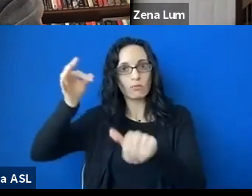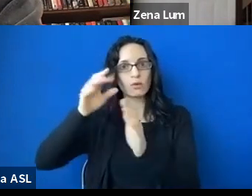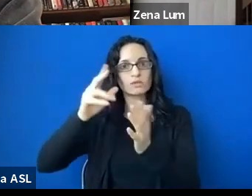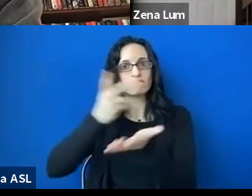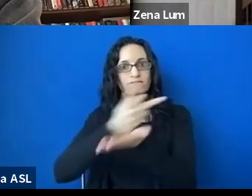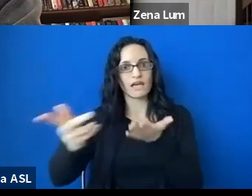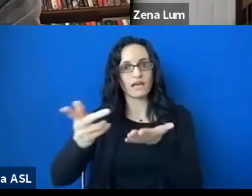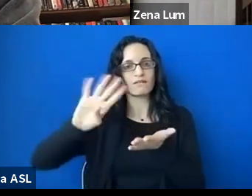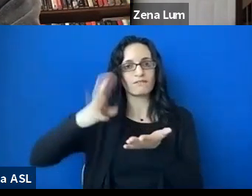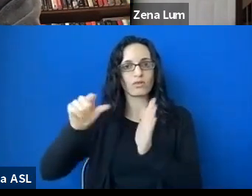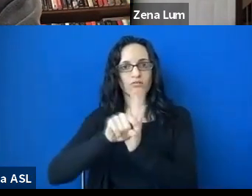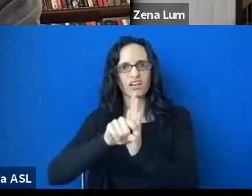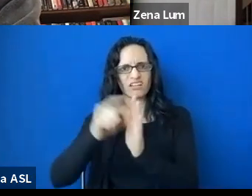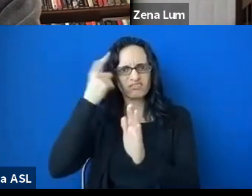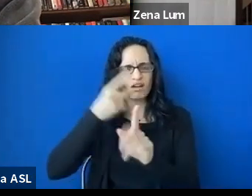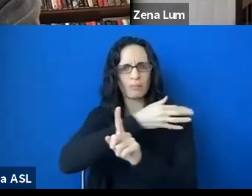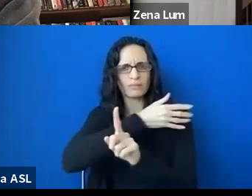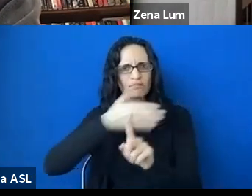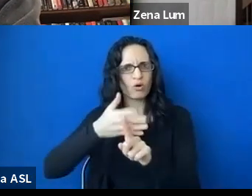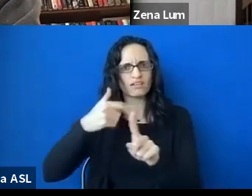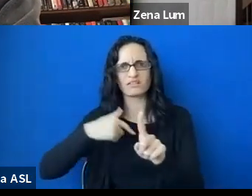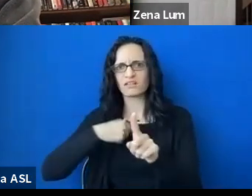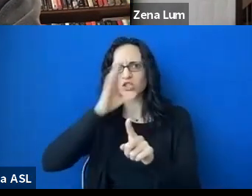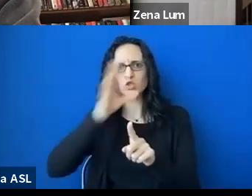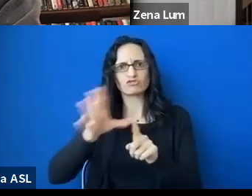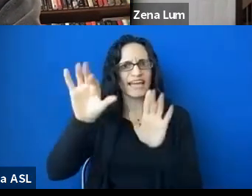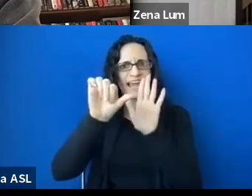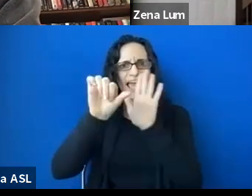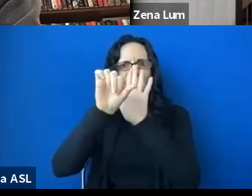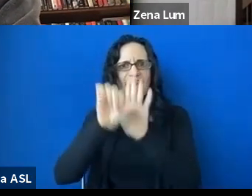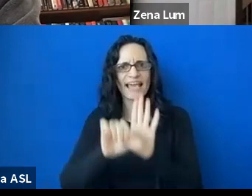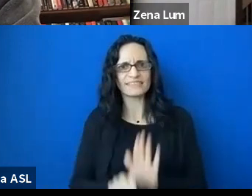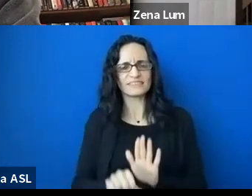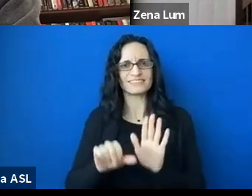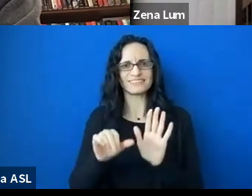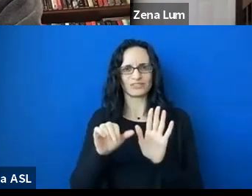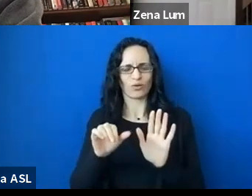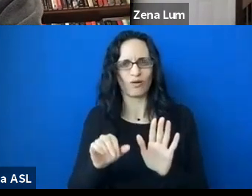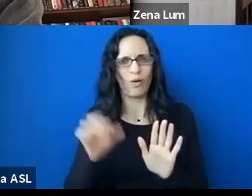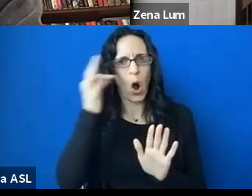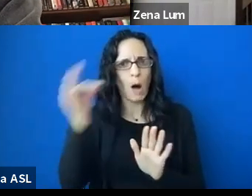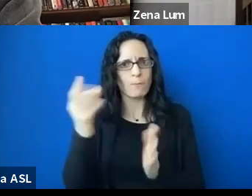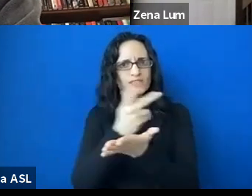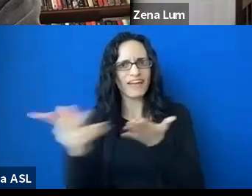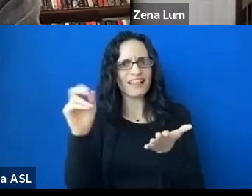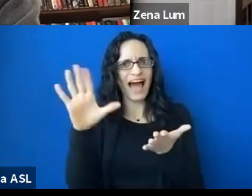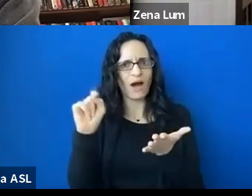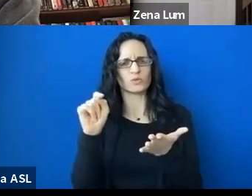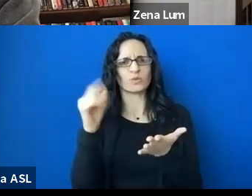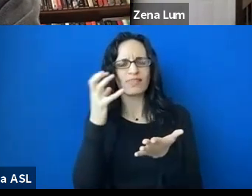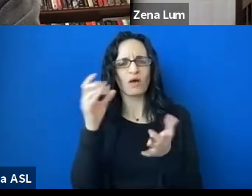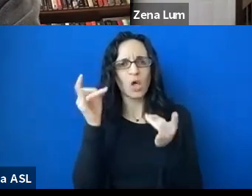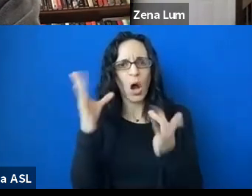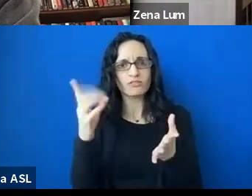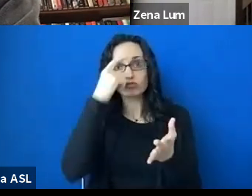had straight A's up until that point. That was really awful and traumatic for such a young person to